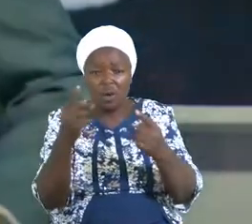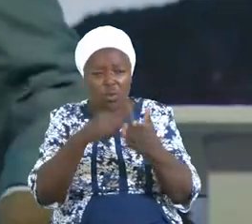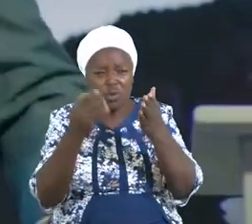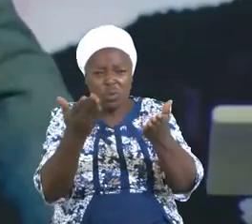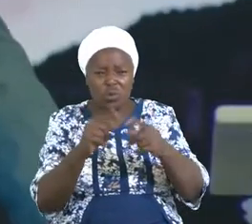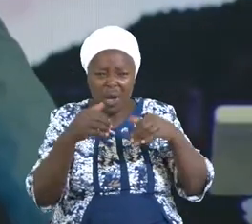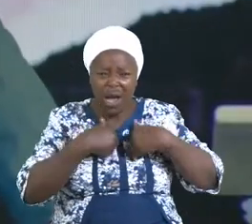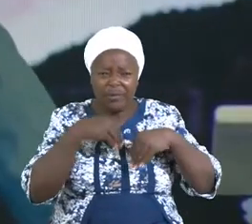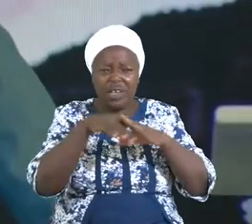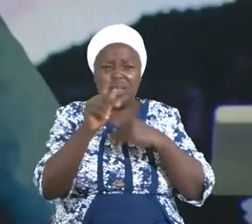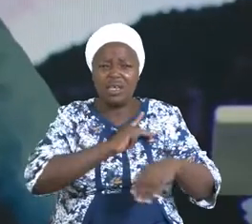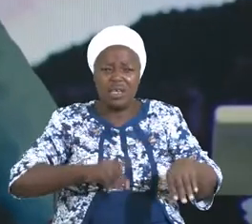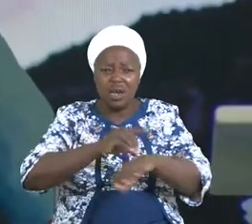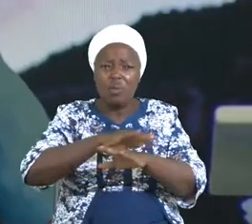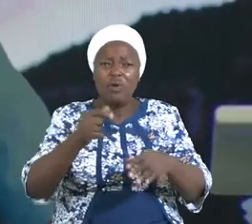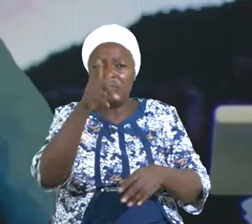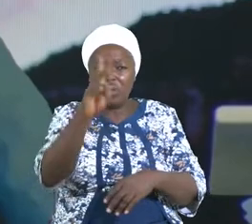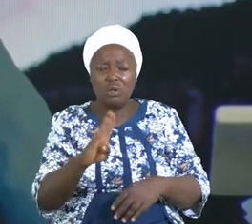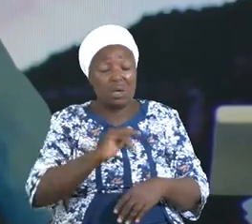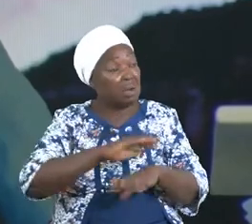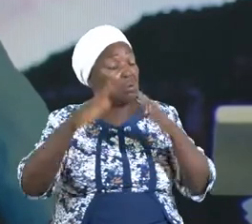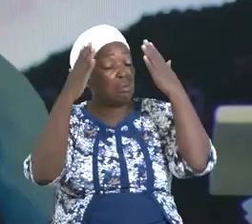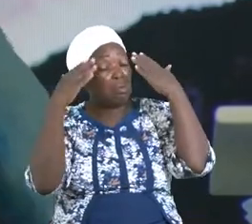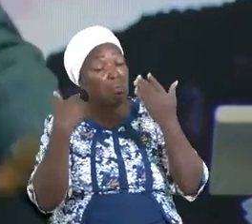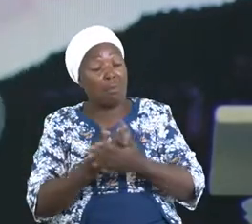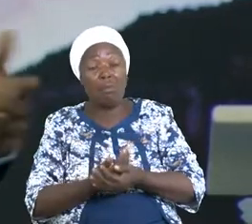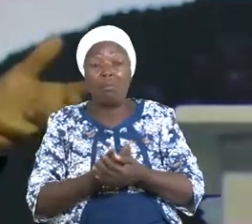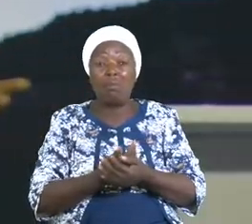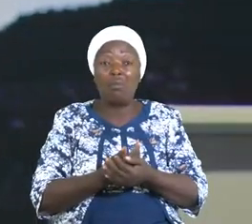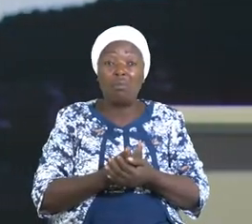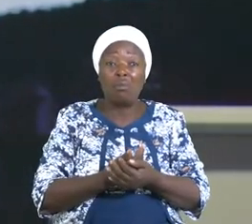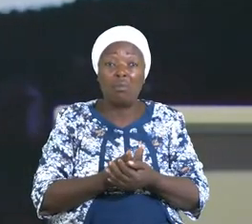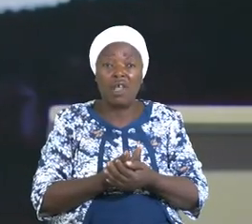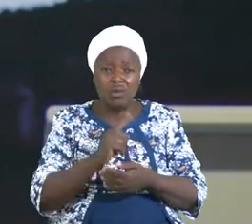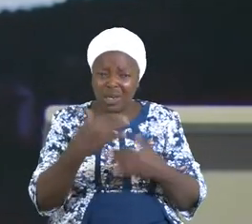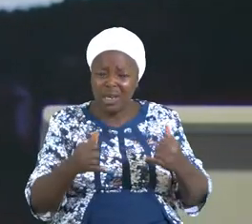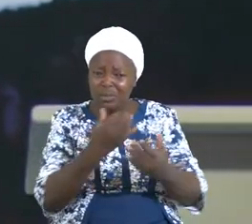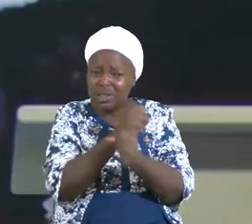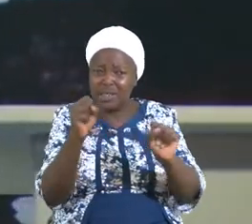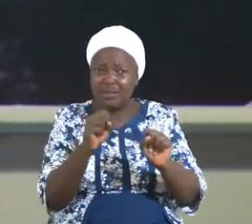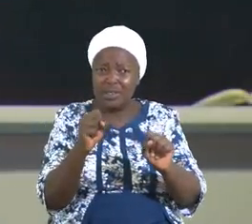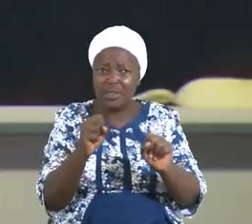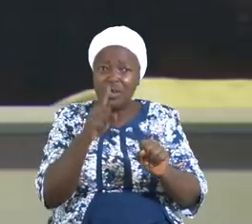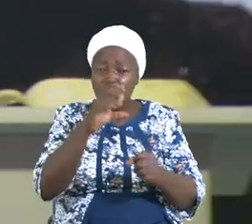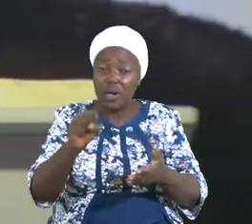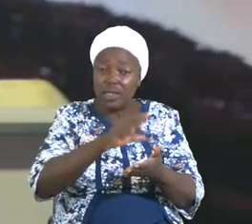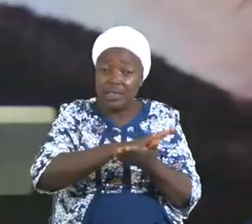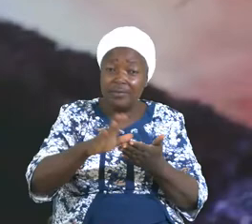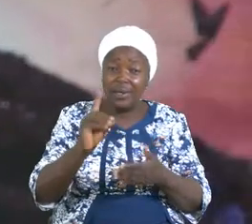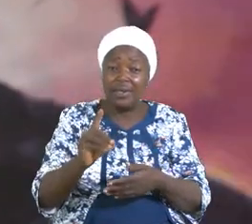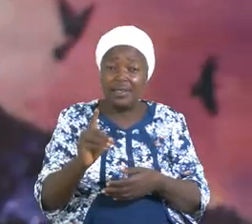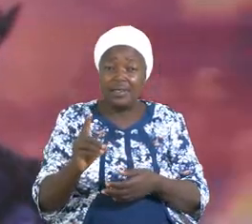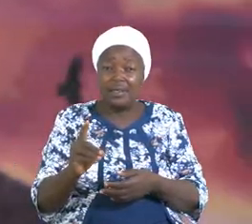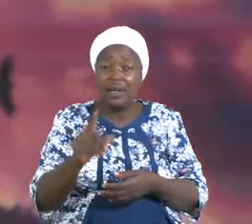kingdom of God? I don't know. You're now saved, you are sanctified, you